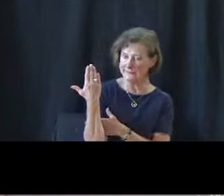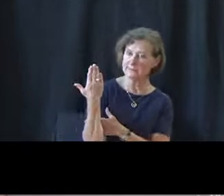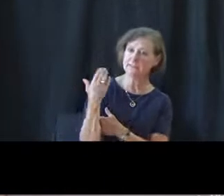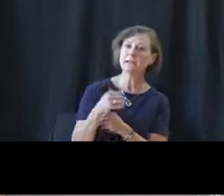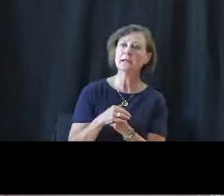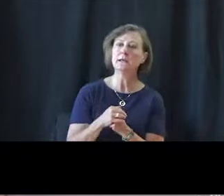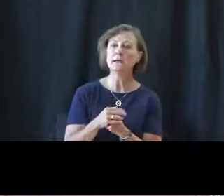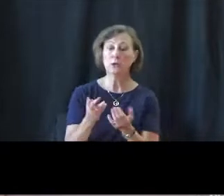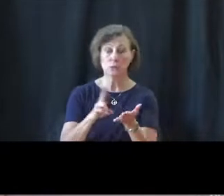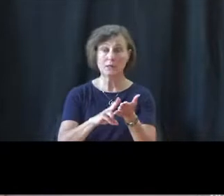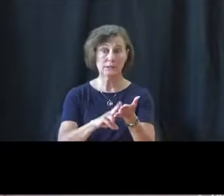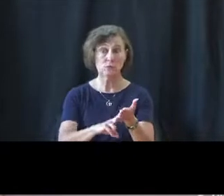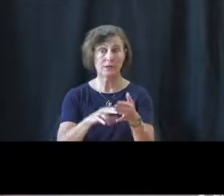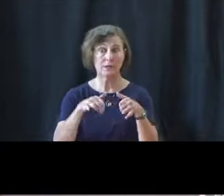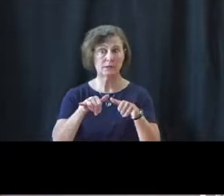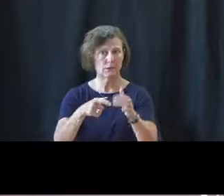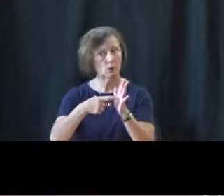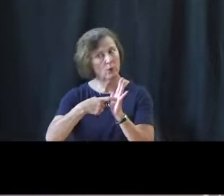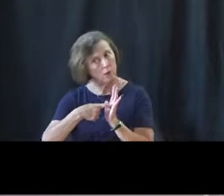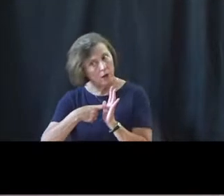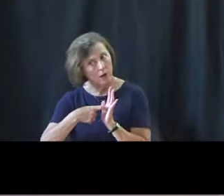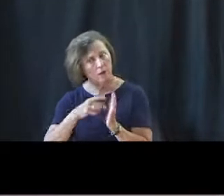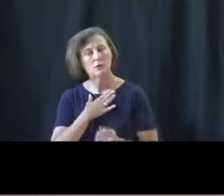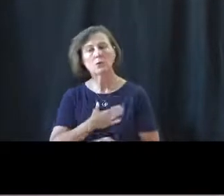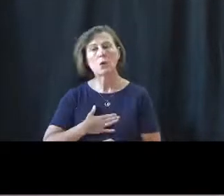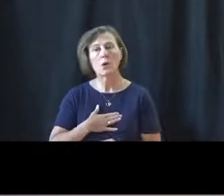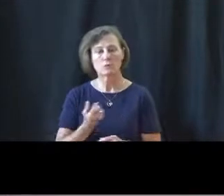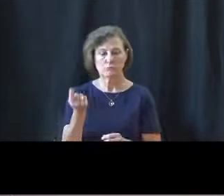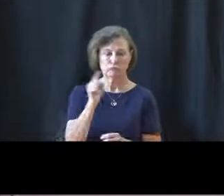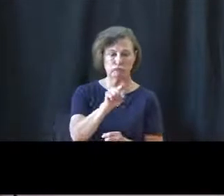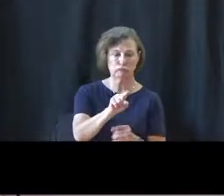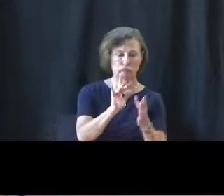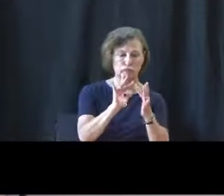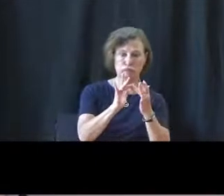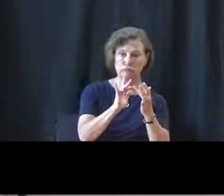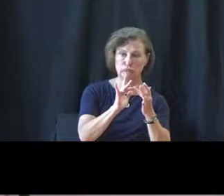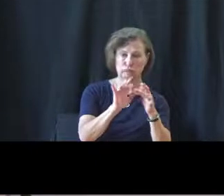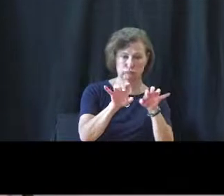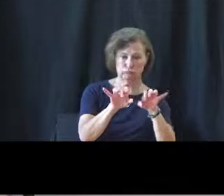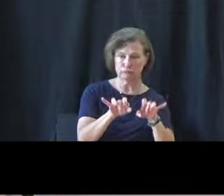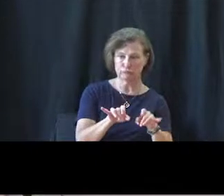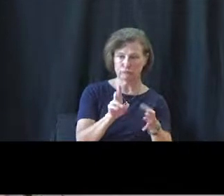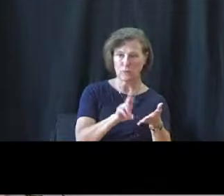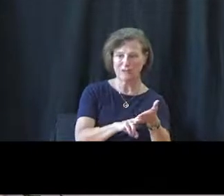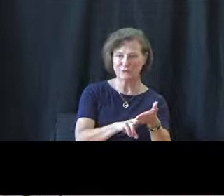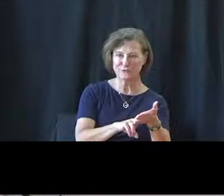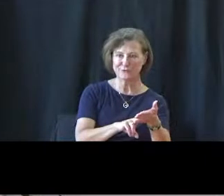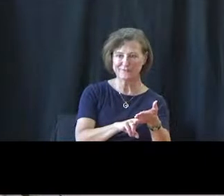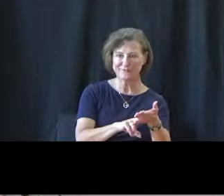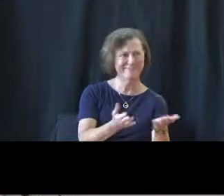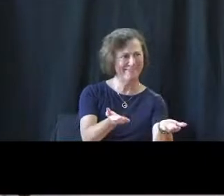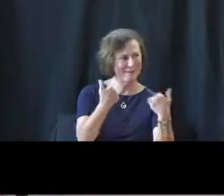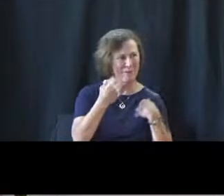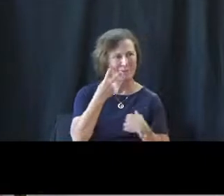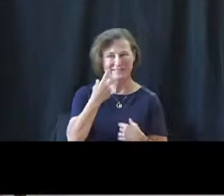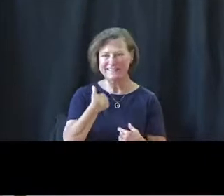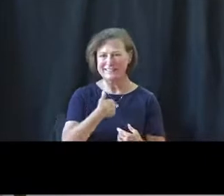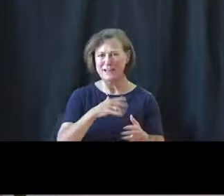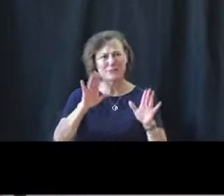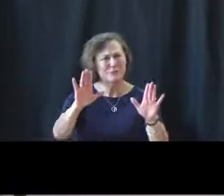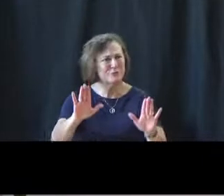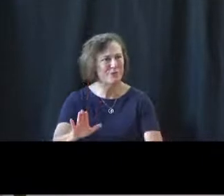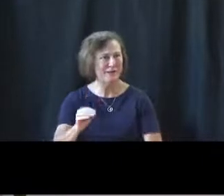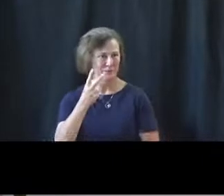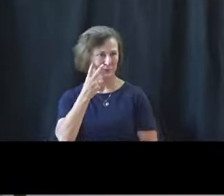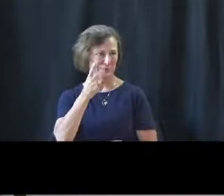and registration is still required. So please go online and register and come and see us. It's great to see